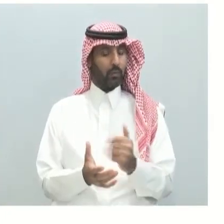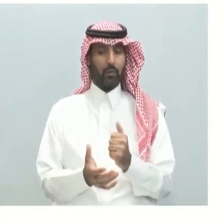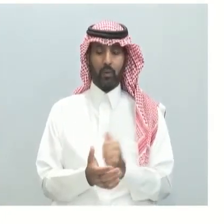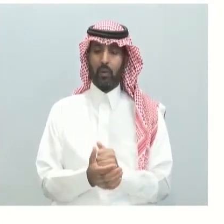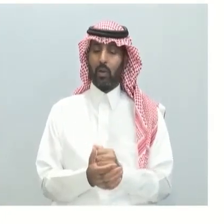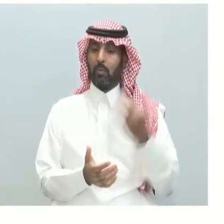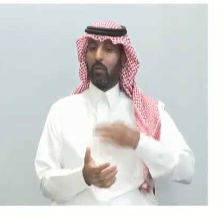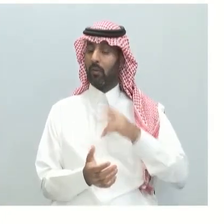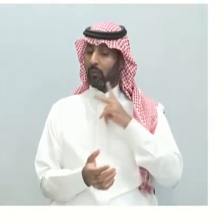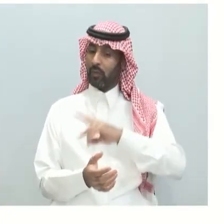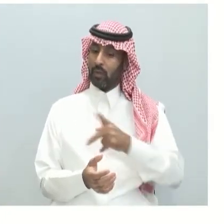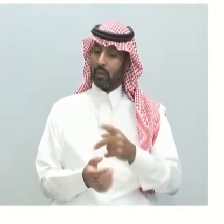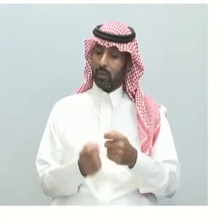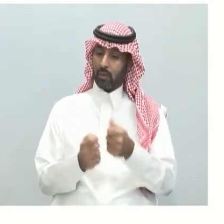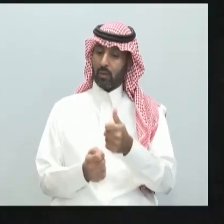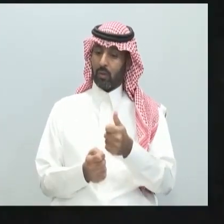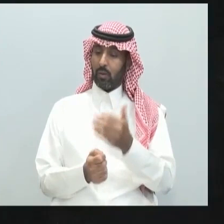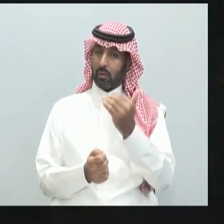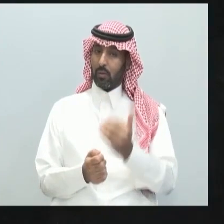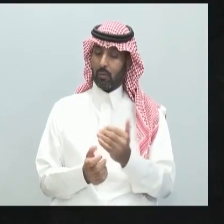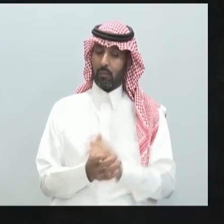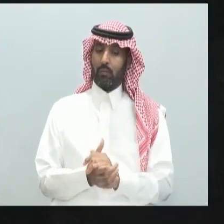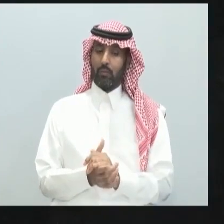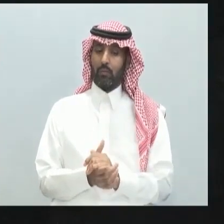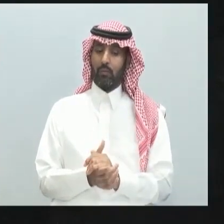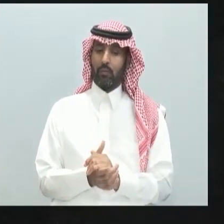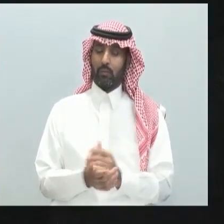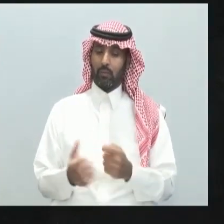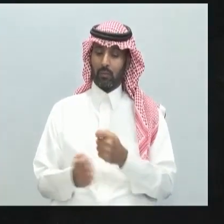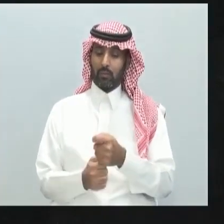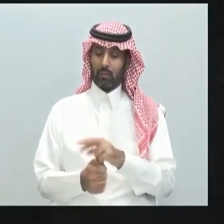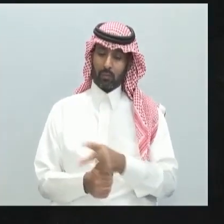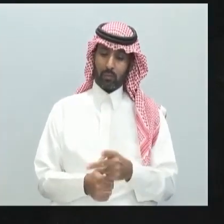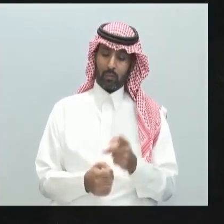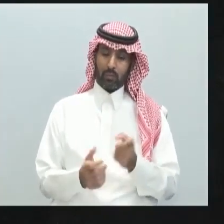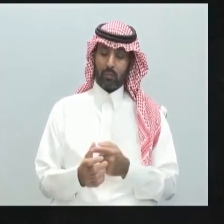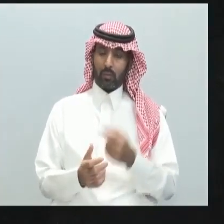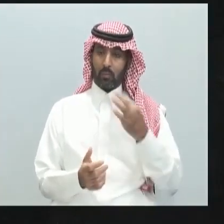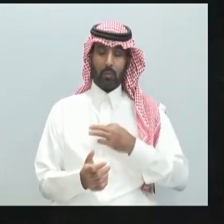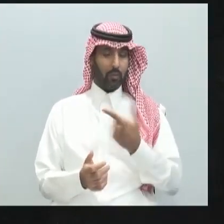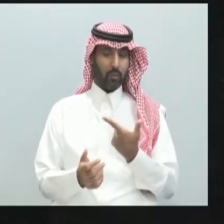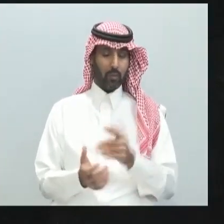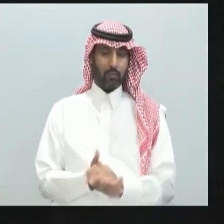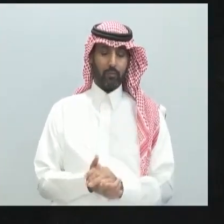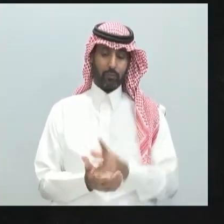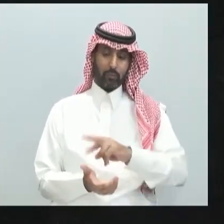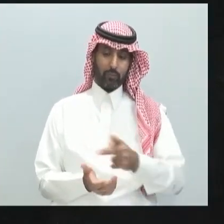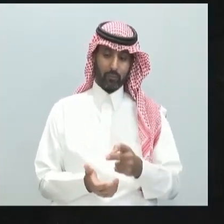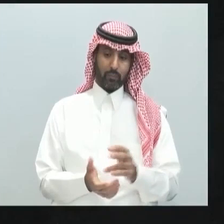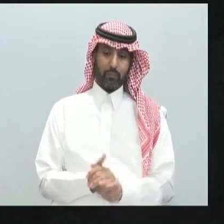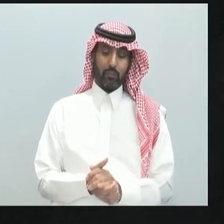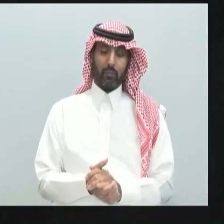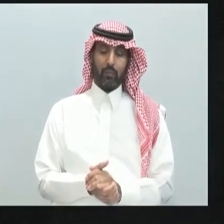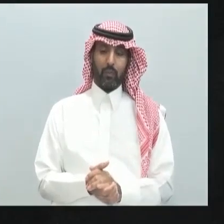change? So they decided to change the way they shop, let's say. What were the benefits of this change?